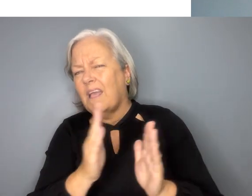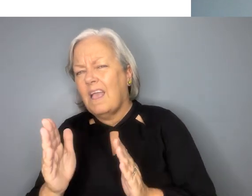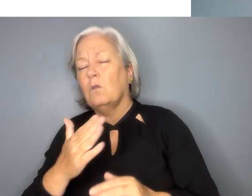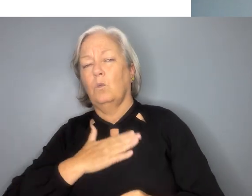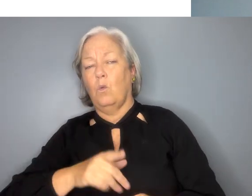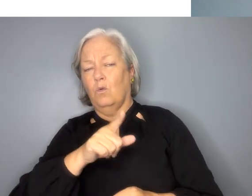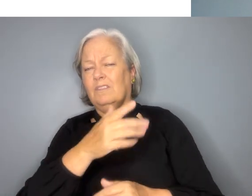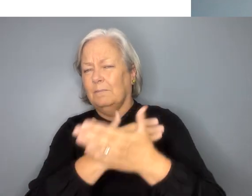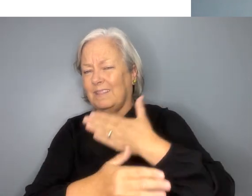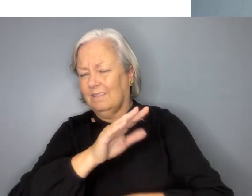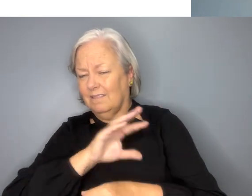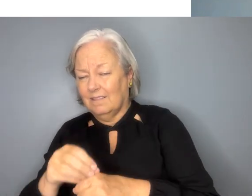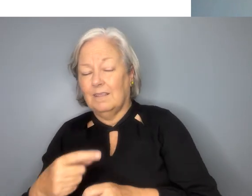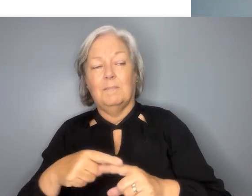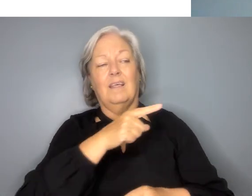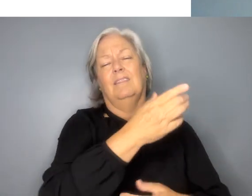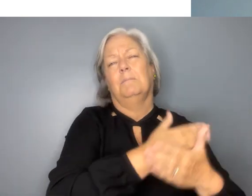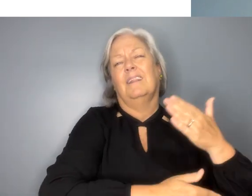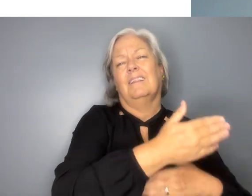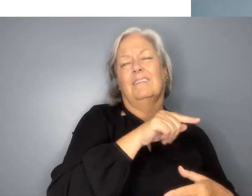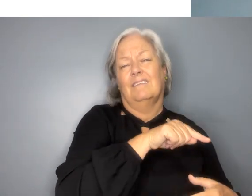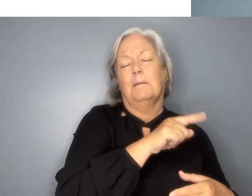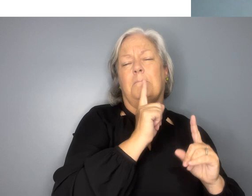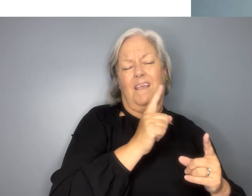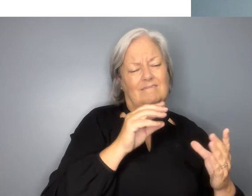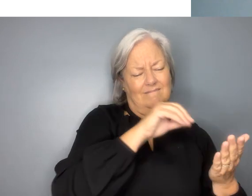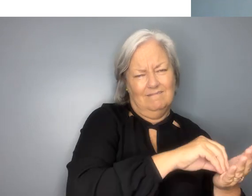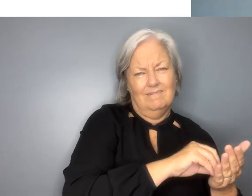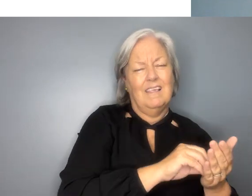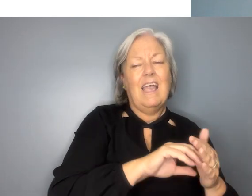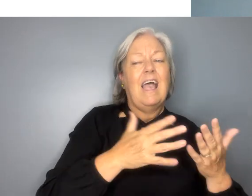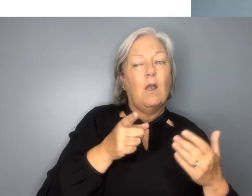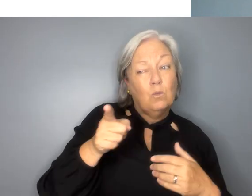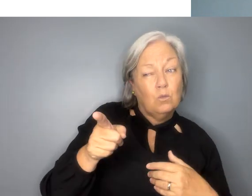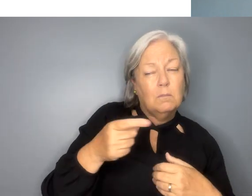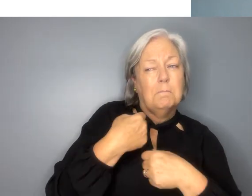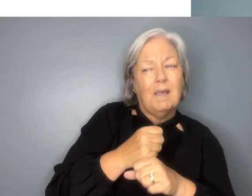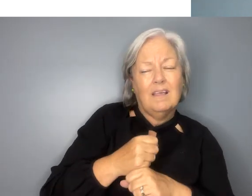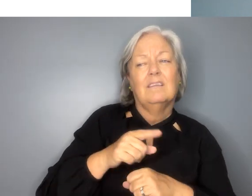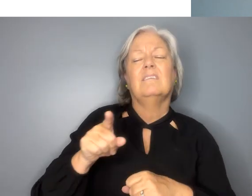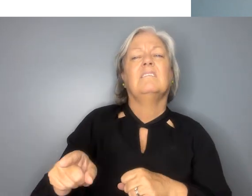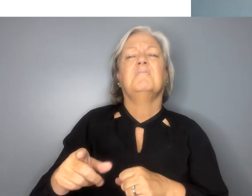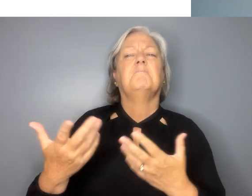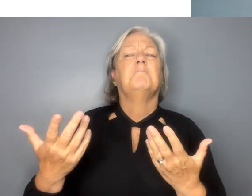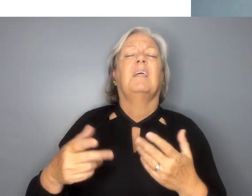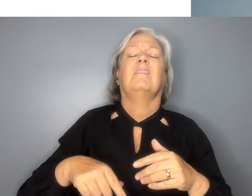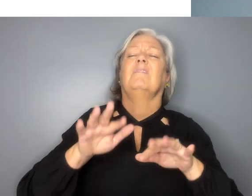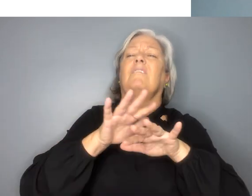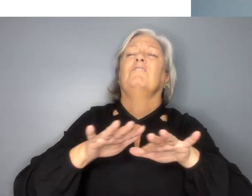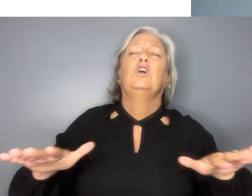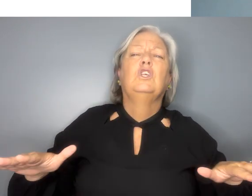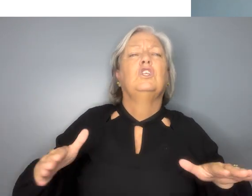to make this disability inclusive, and disability funding needs to stipulate what is your plan to make this inclusive of people of diverse